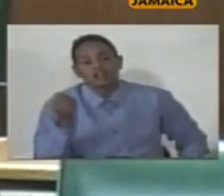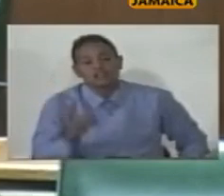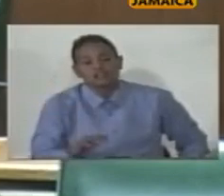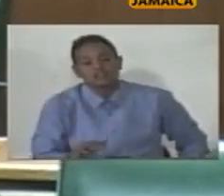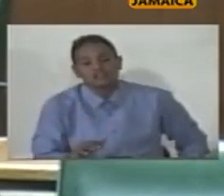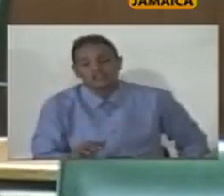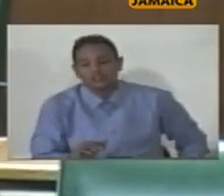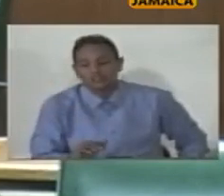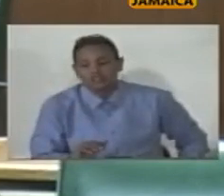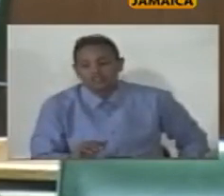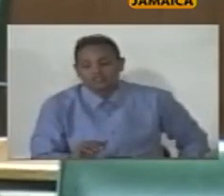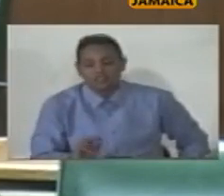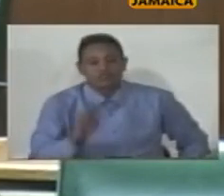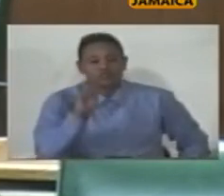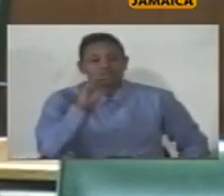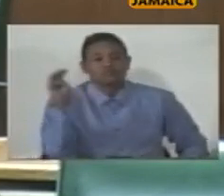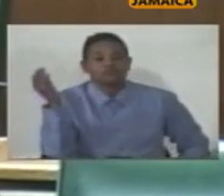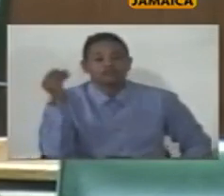$2 million.